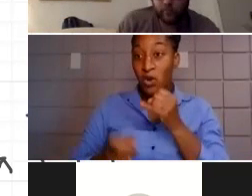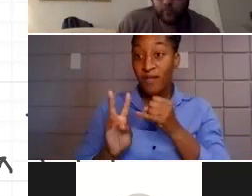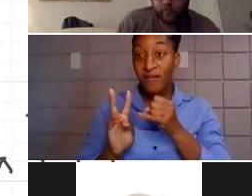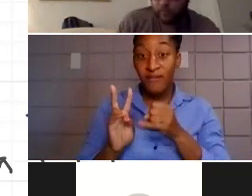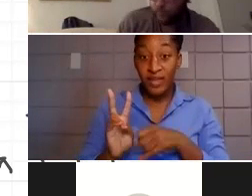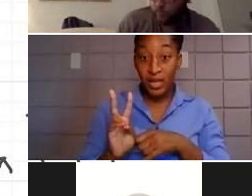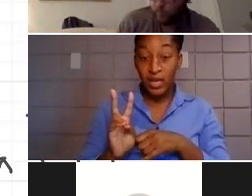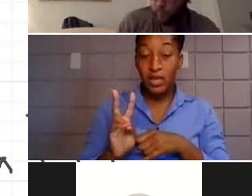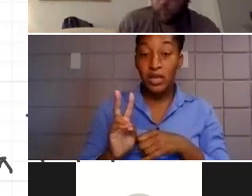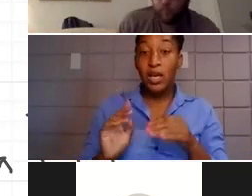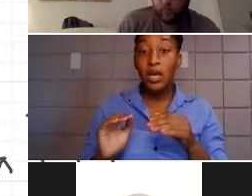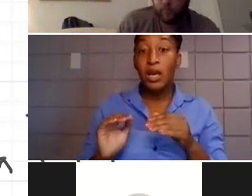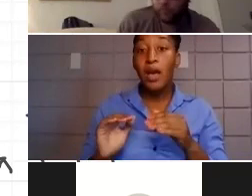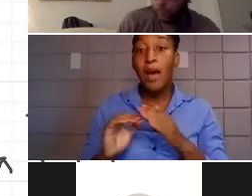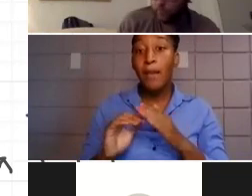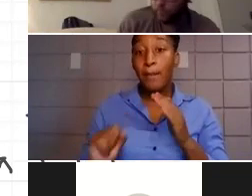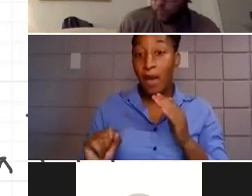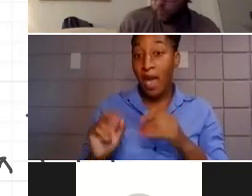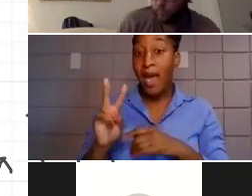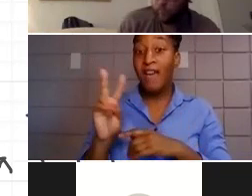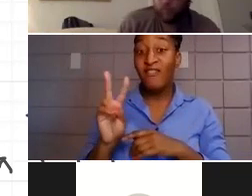minus G T.